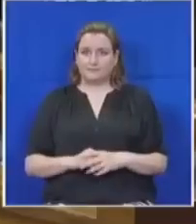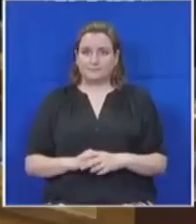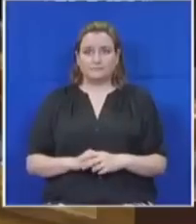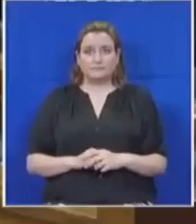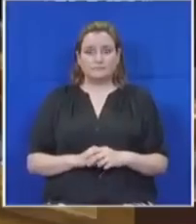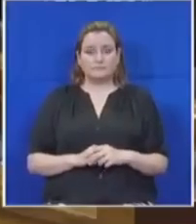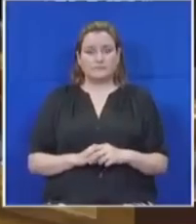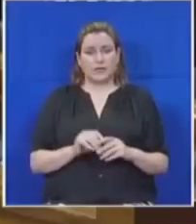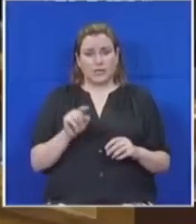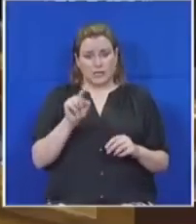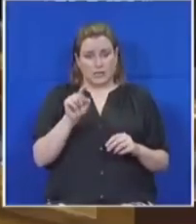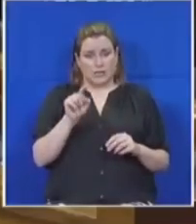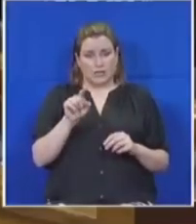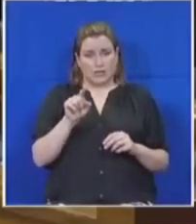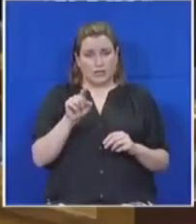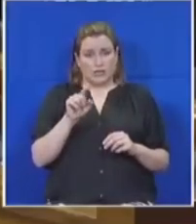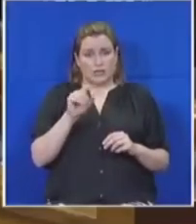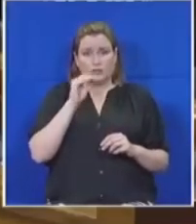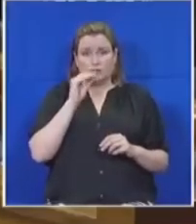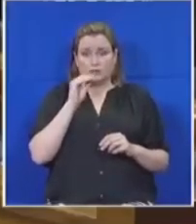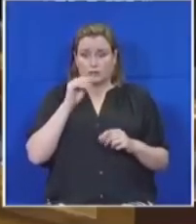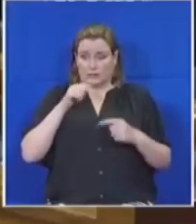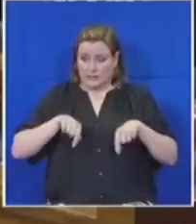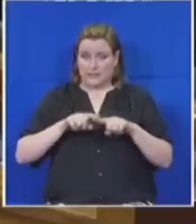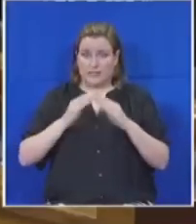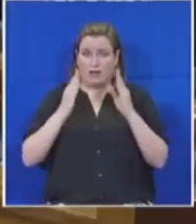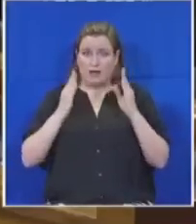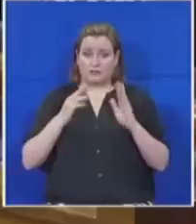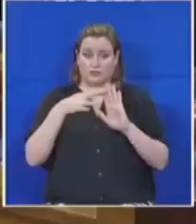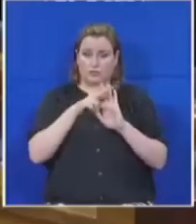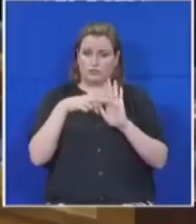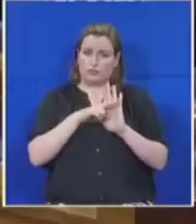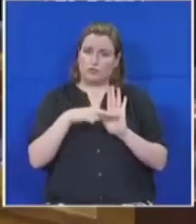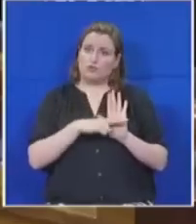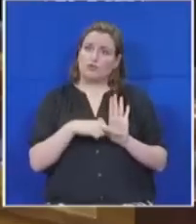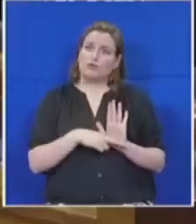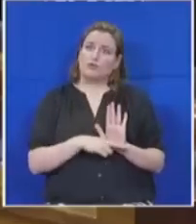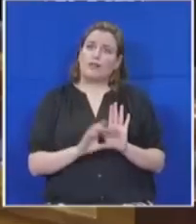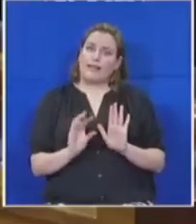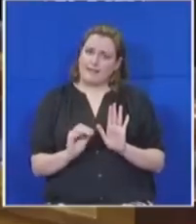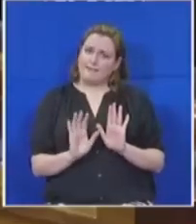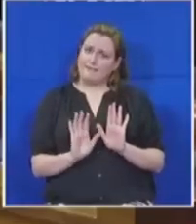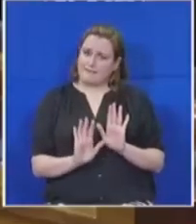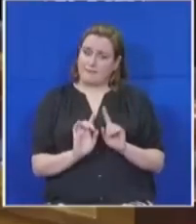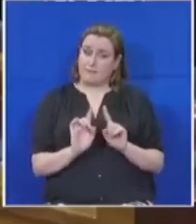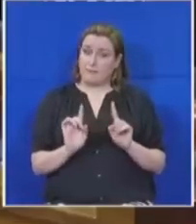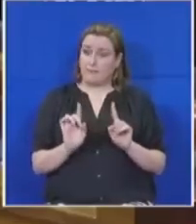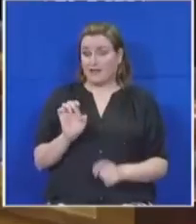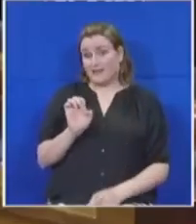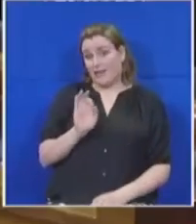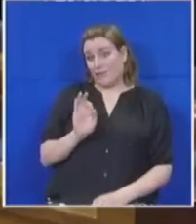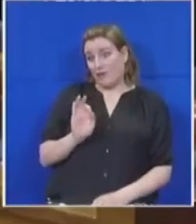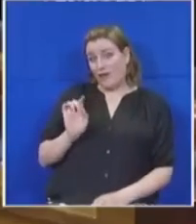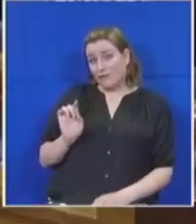about the contempt of the rules in this House. And members of the EFF in particular, they are in contempt of